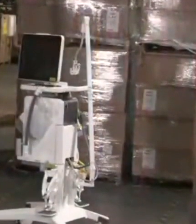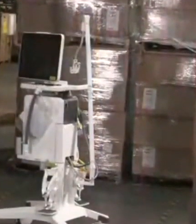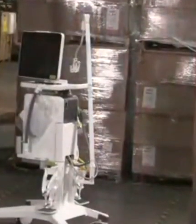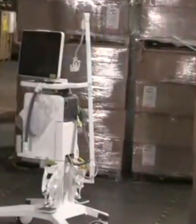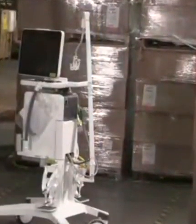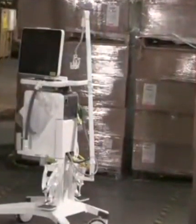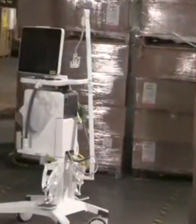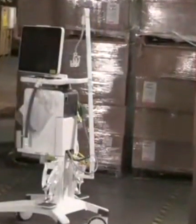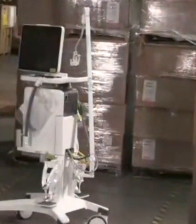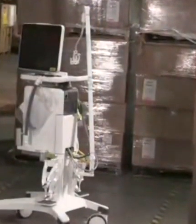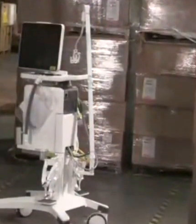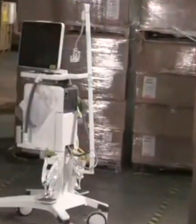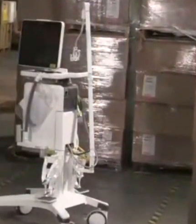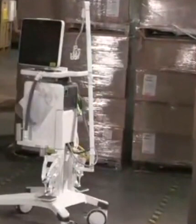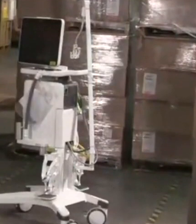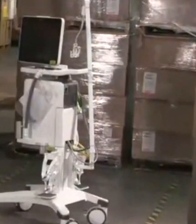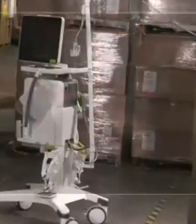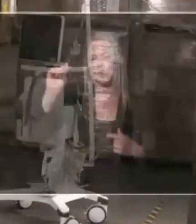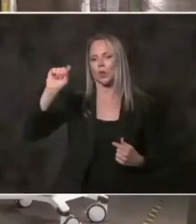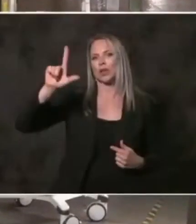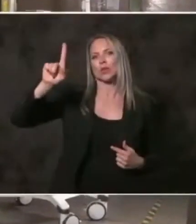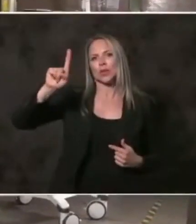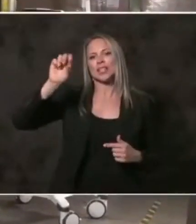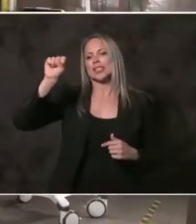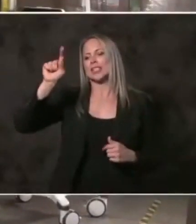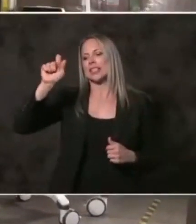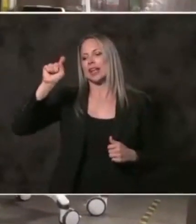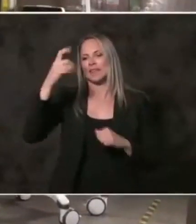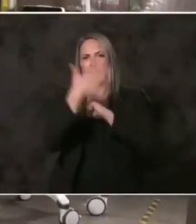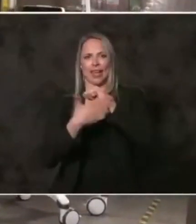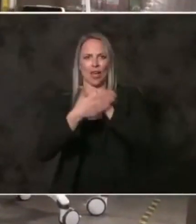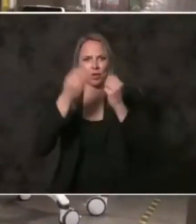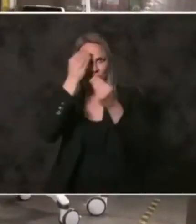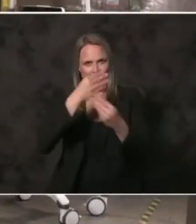the 2021 State of the County Address.